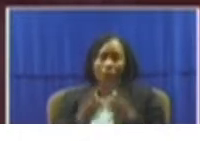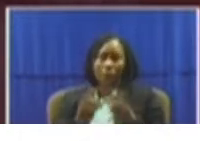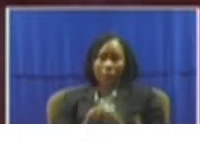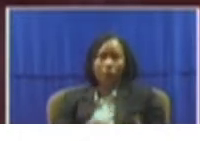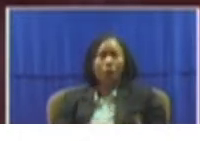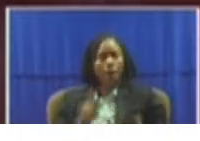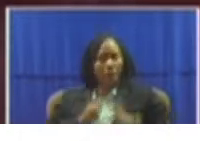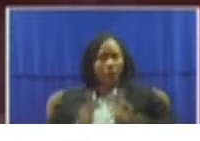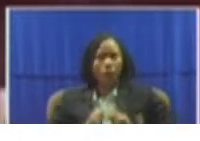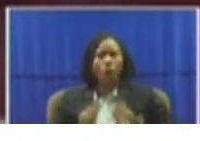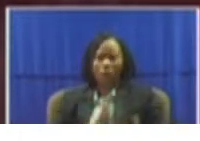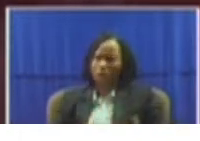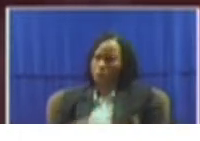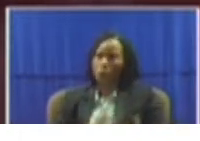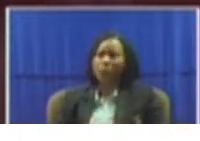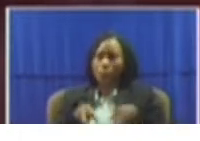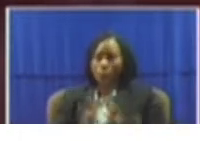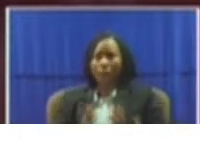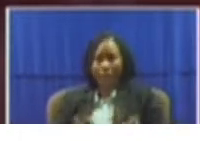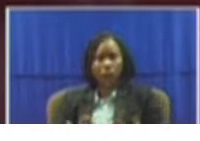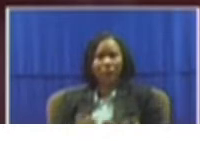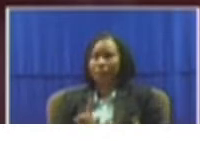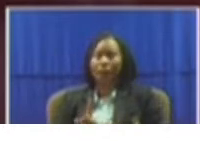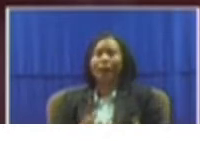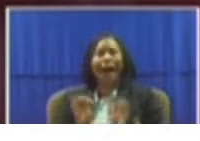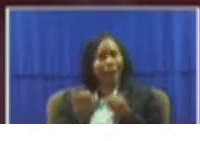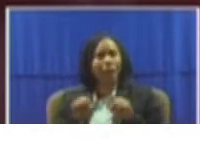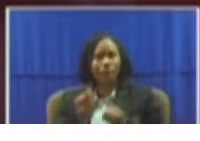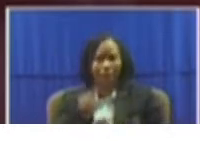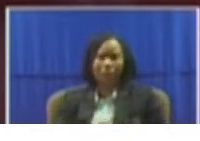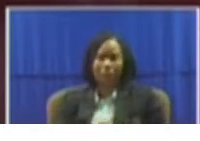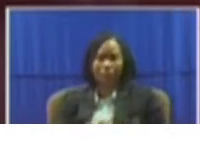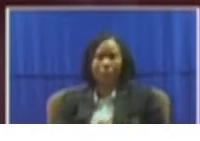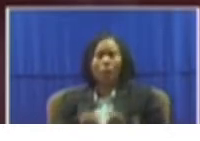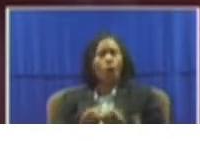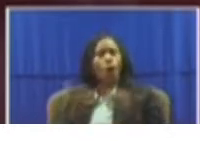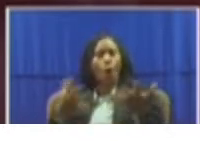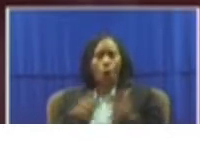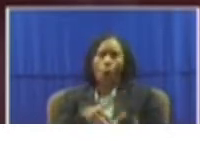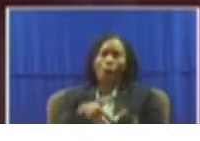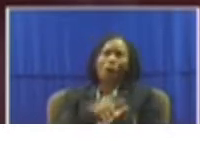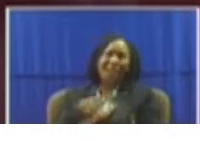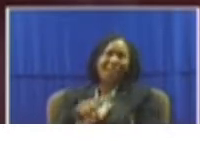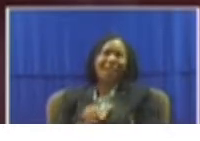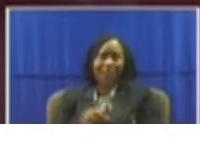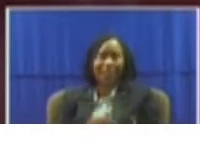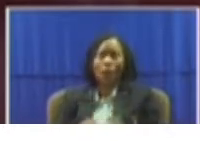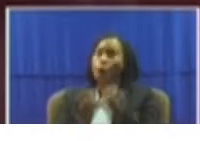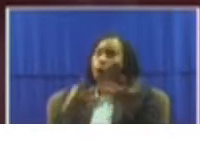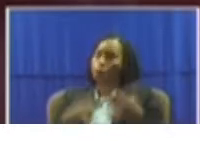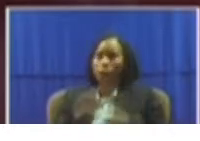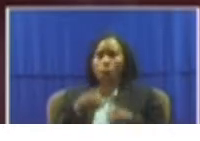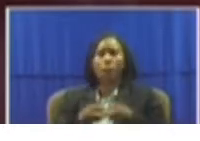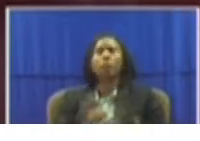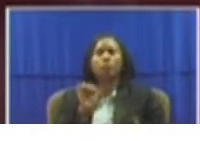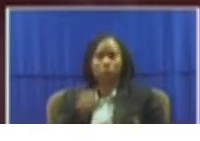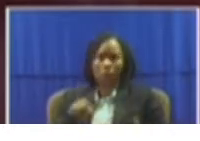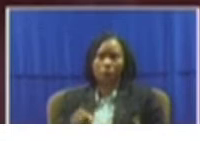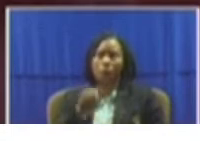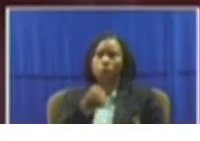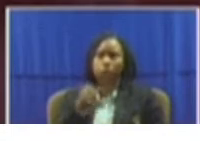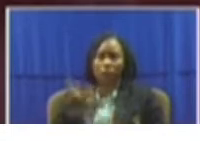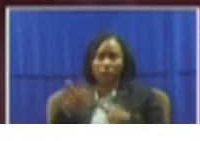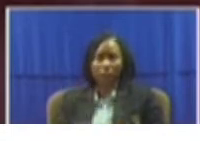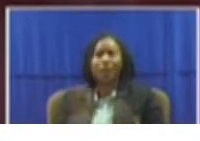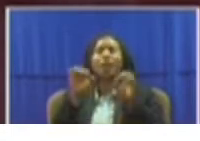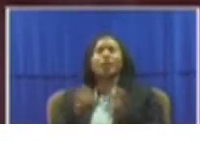want it. We must agree on that. We must agree there are a lot of weaknesses. There are lots of problems in the country. Yes, we must agree.